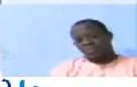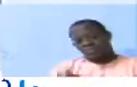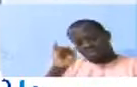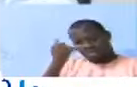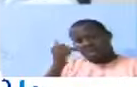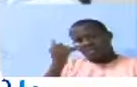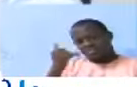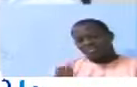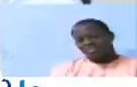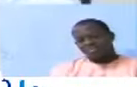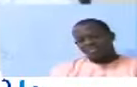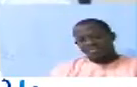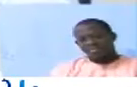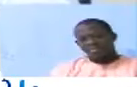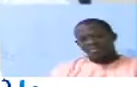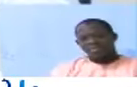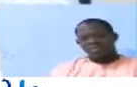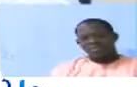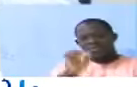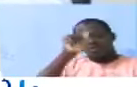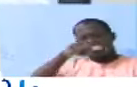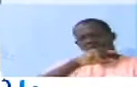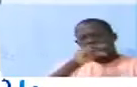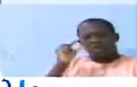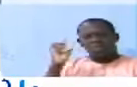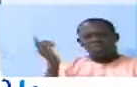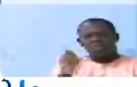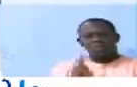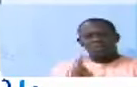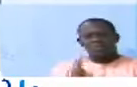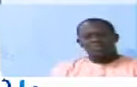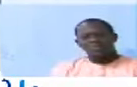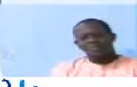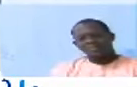Yes. What are your full names?